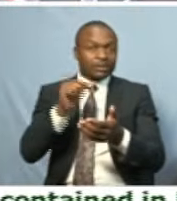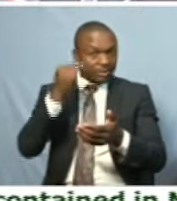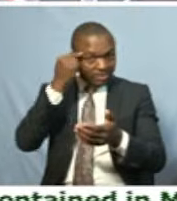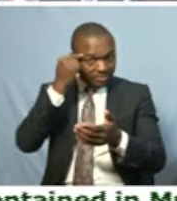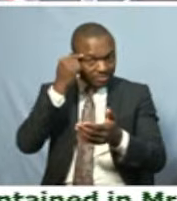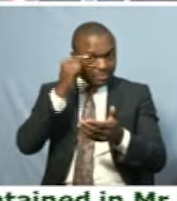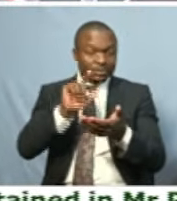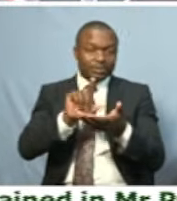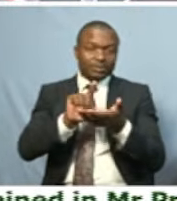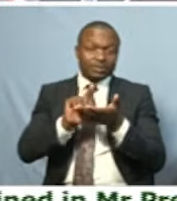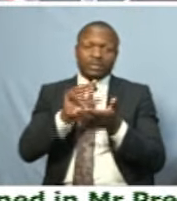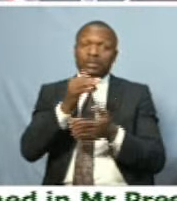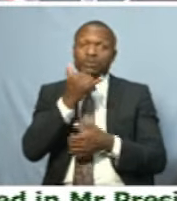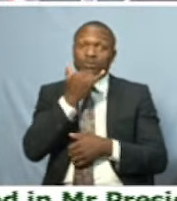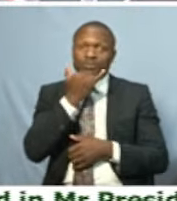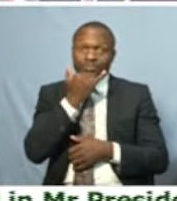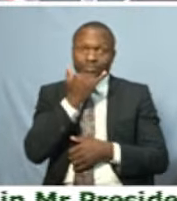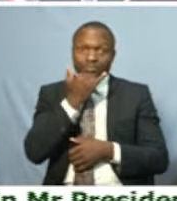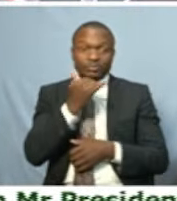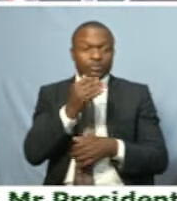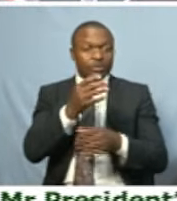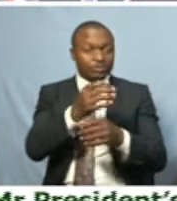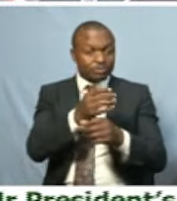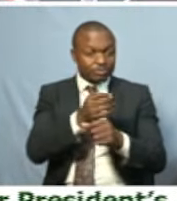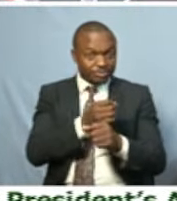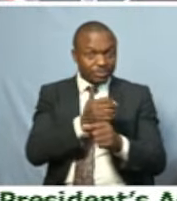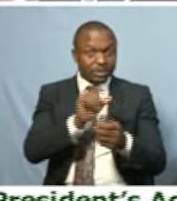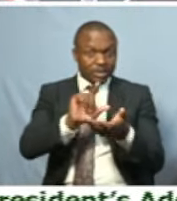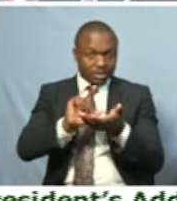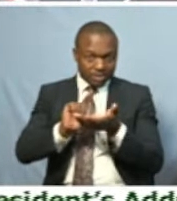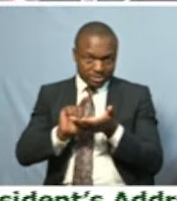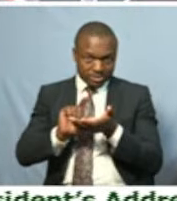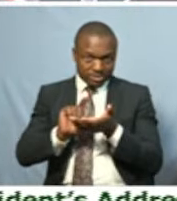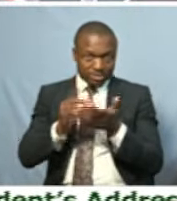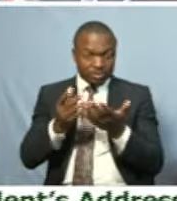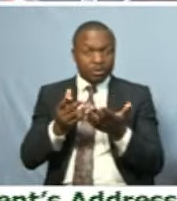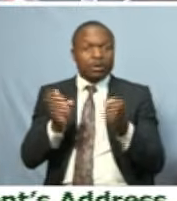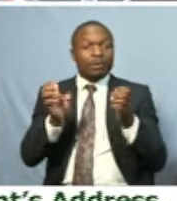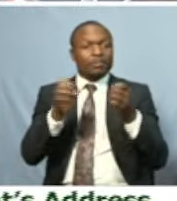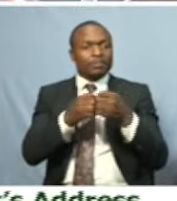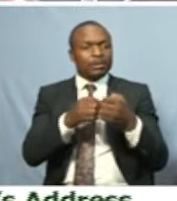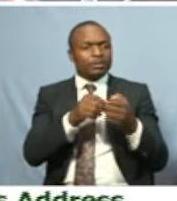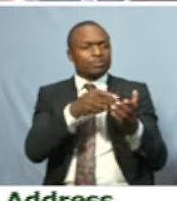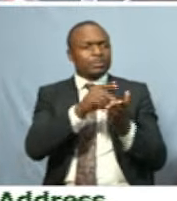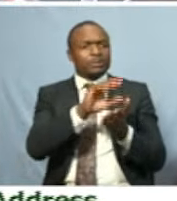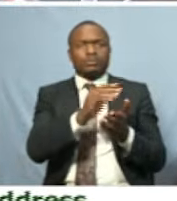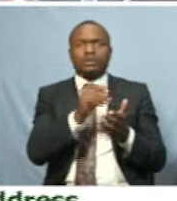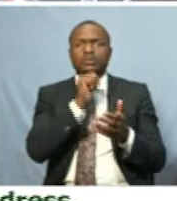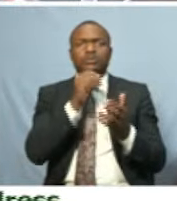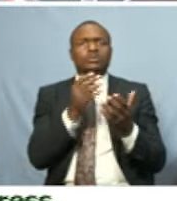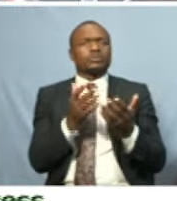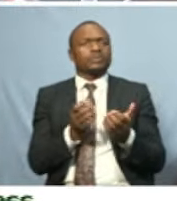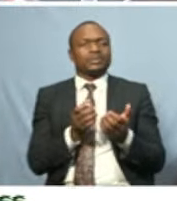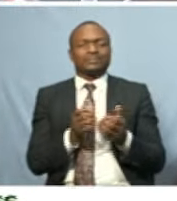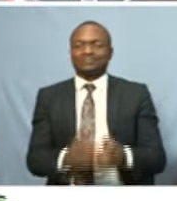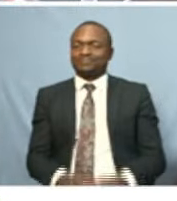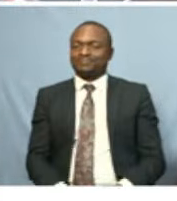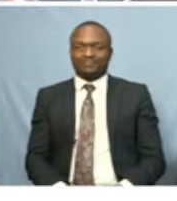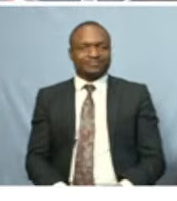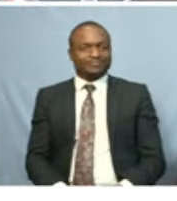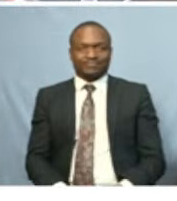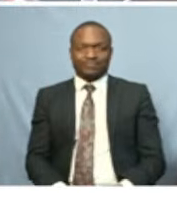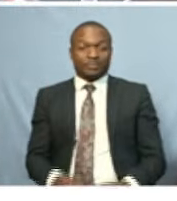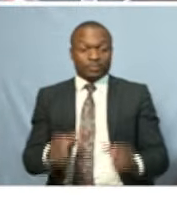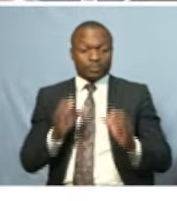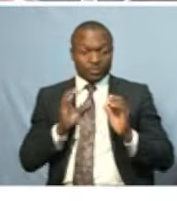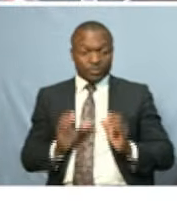morally wrong. You get a loan from government or from a bank and you don't want to pay back. So as citizens, we